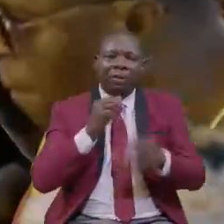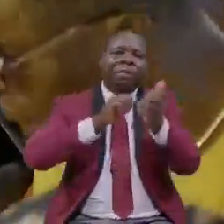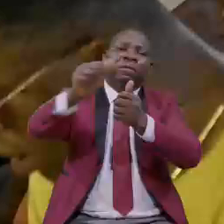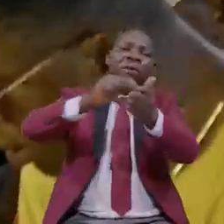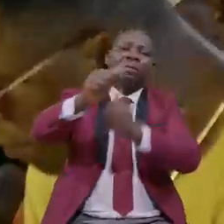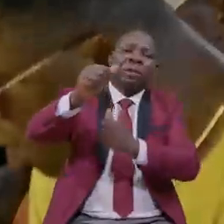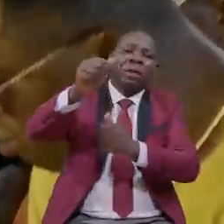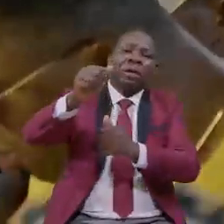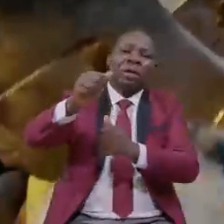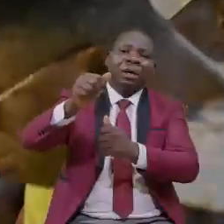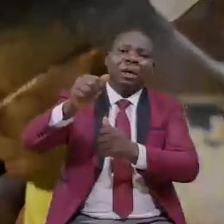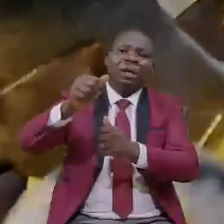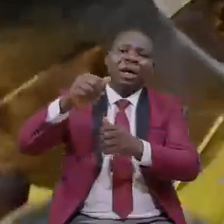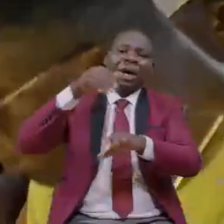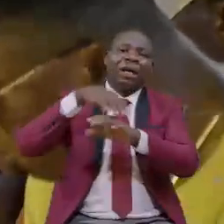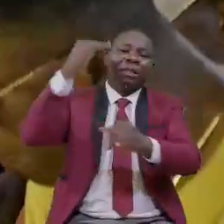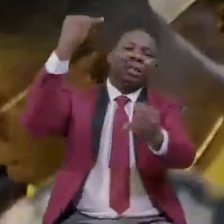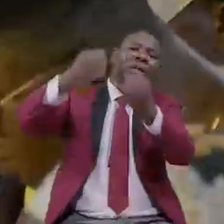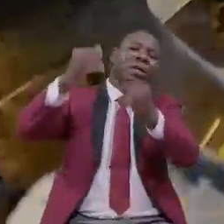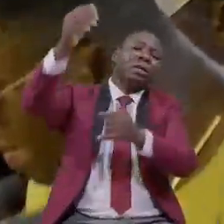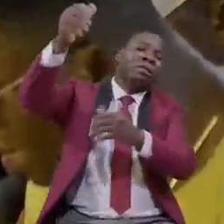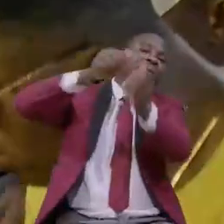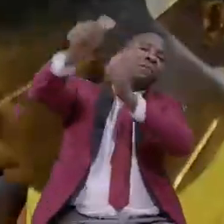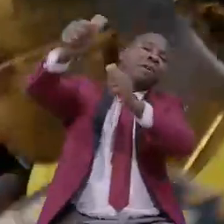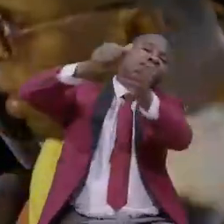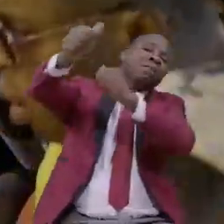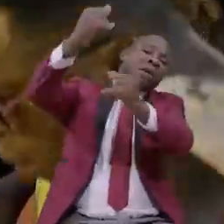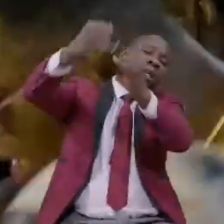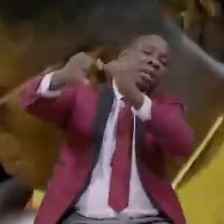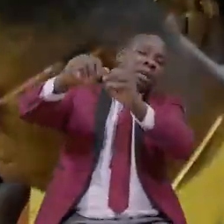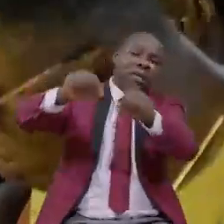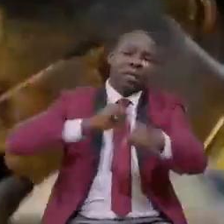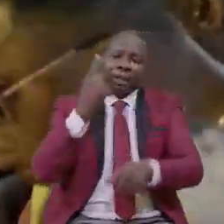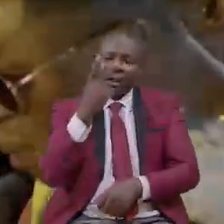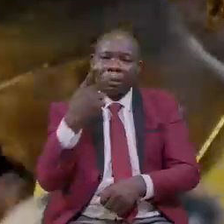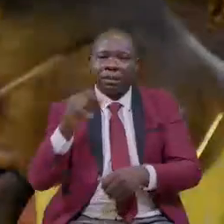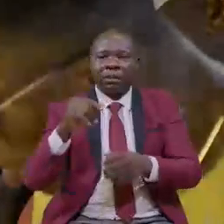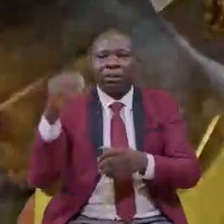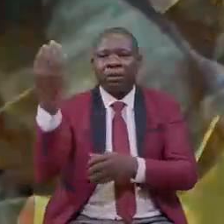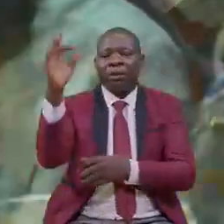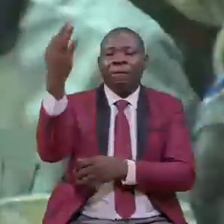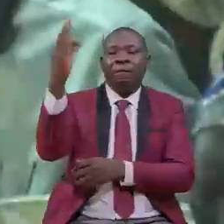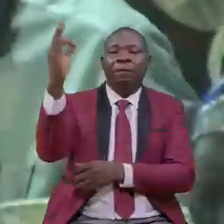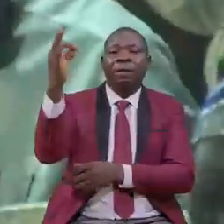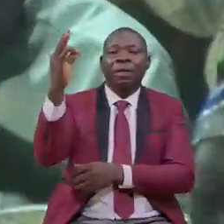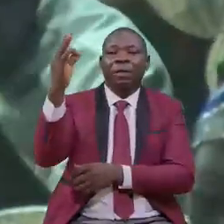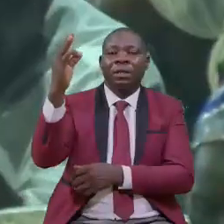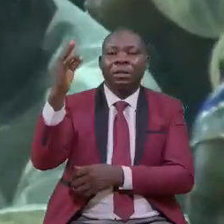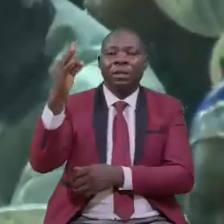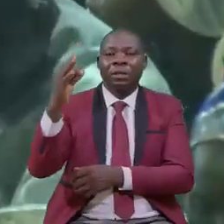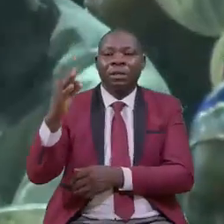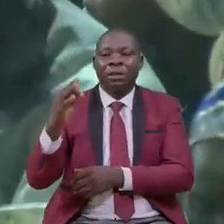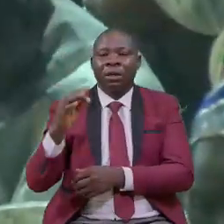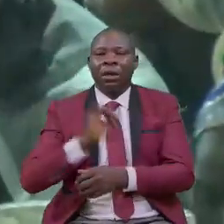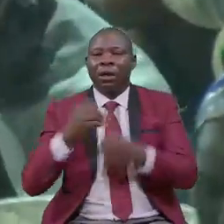down? Extreme, the extreme right, down. Can I see the flag? Extreme. I've